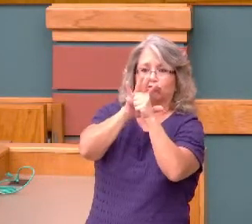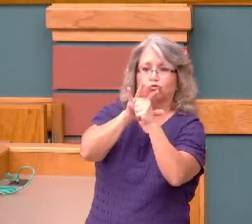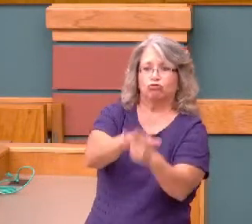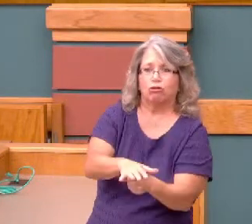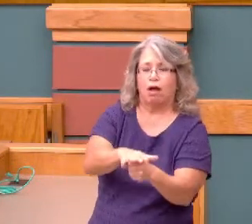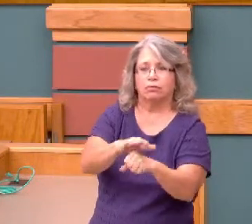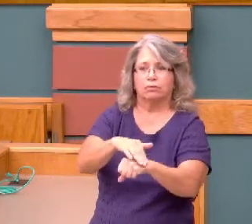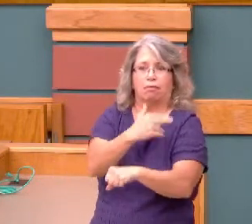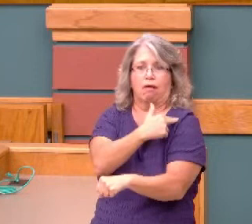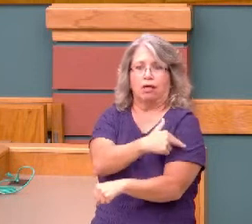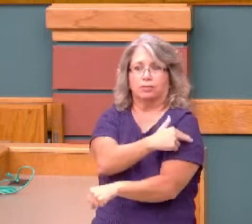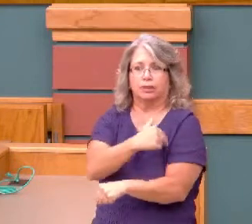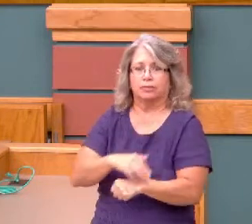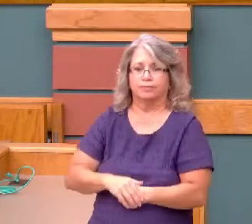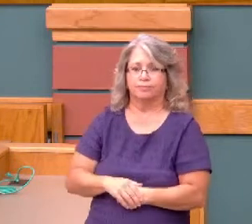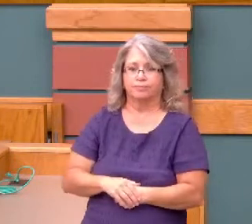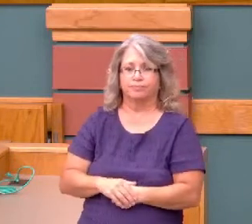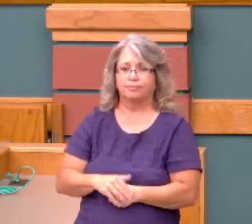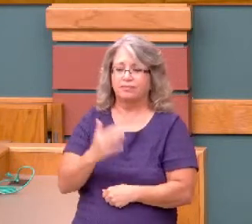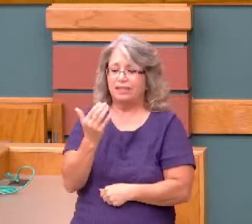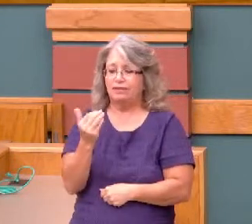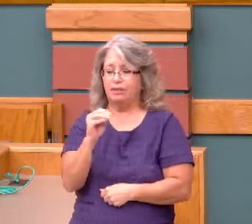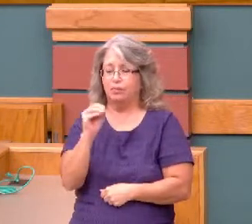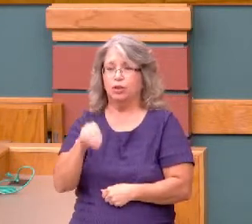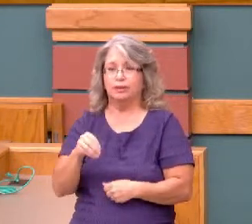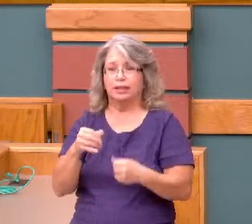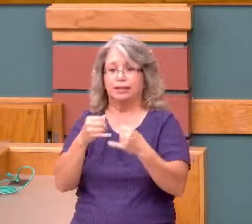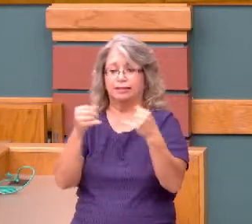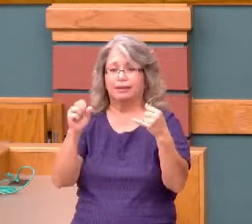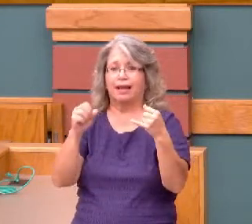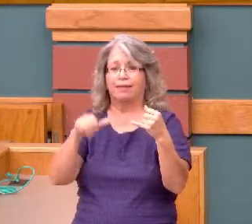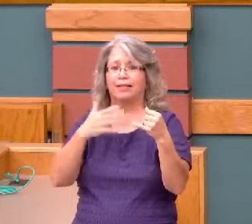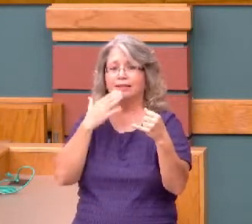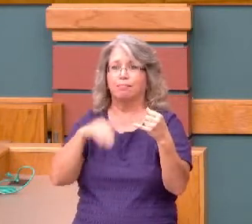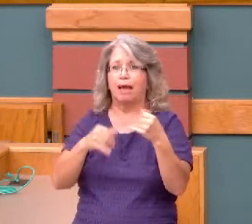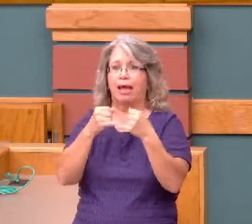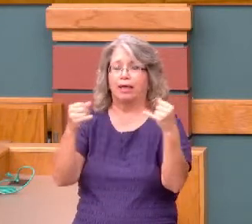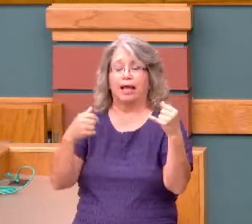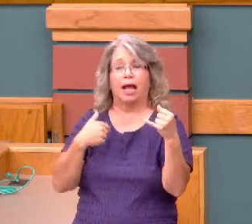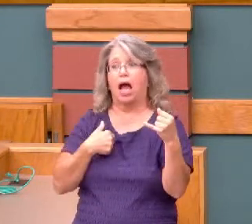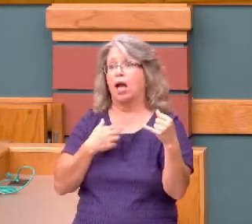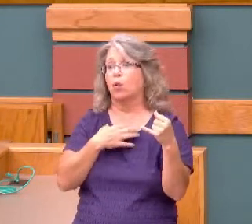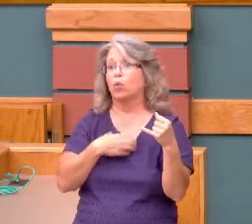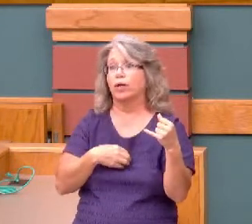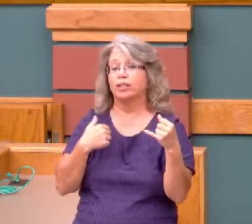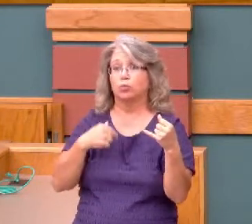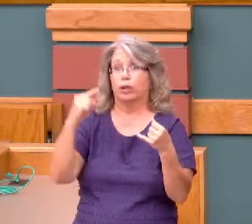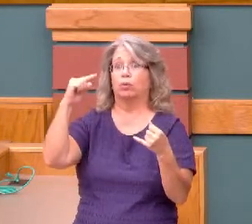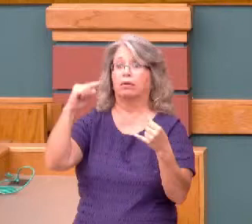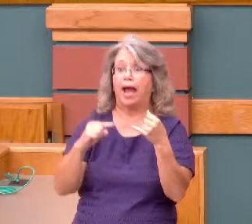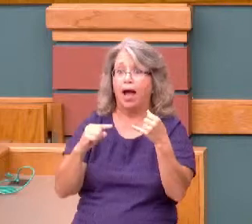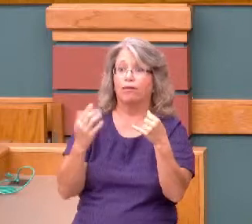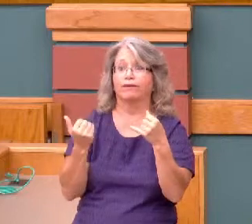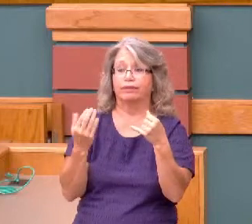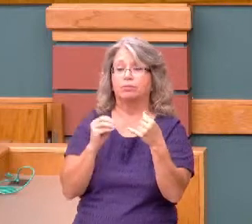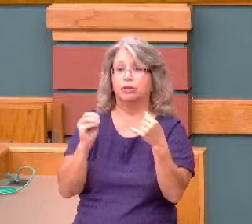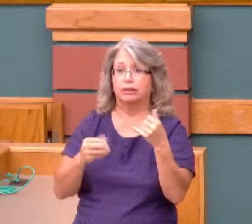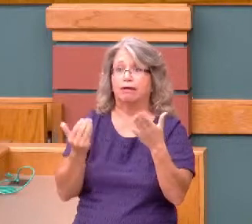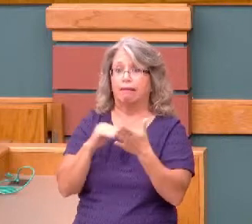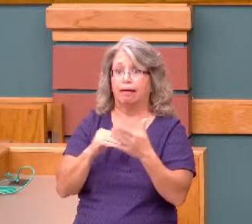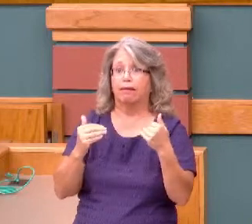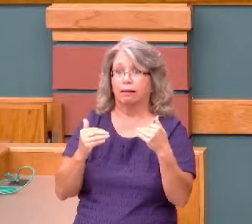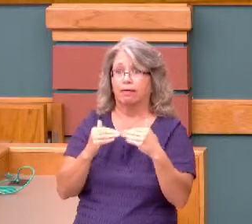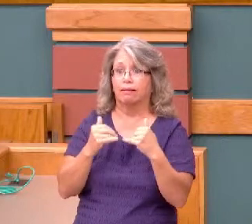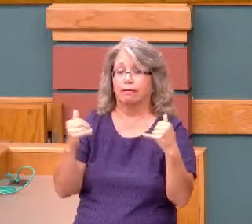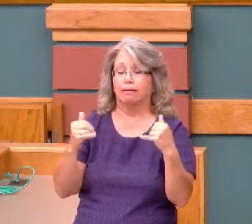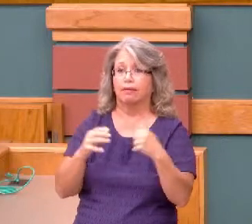though 15% is the bad line, I'd give anything to be back at 15%. On August